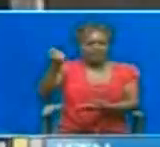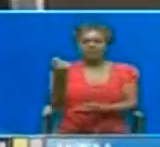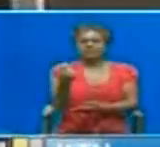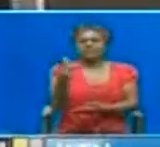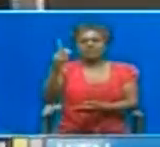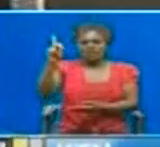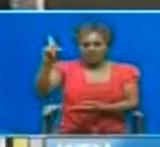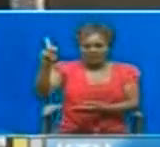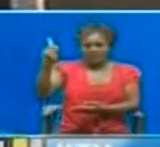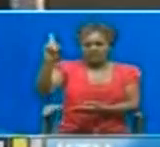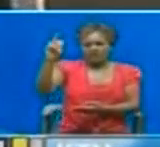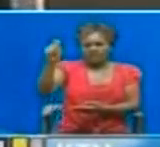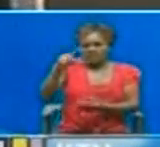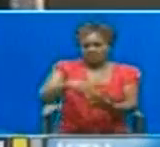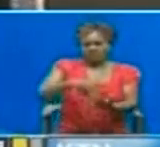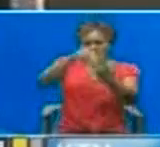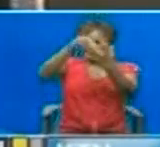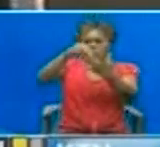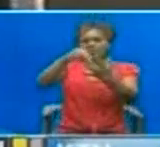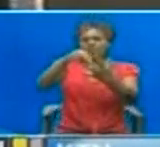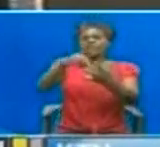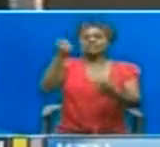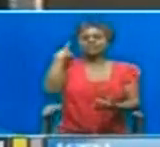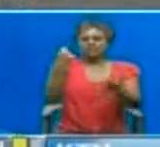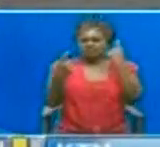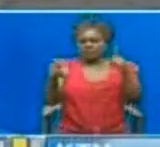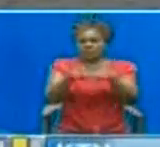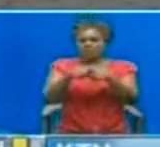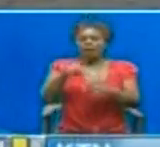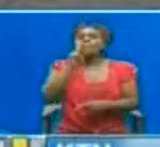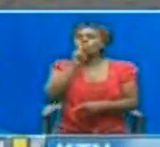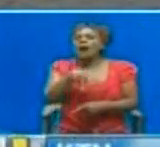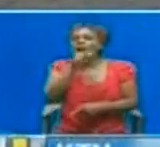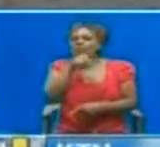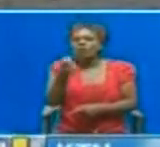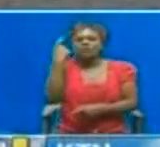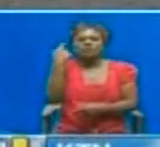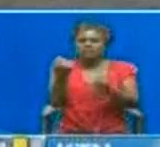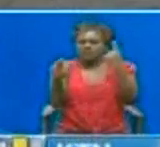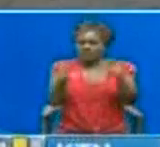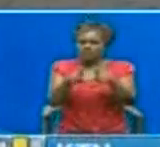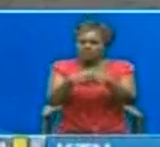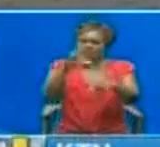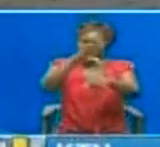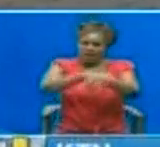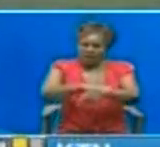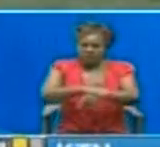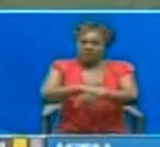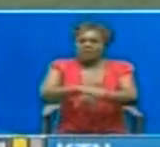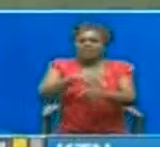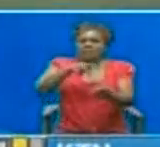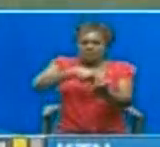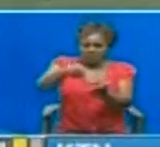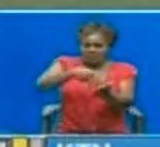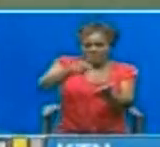to KTDA, the introduction of specialized orthodox tea varieties such as purple tea will enable farmers to fetch premium prices for